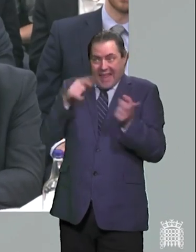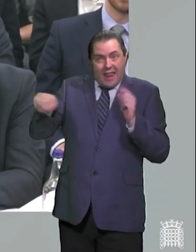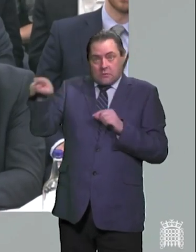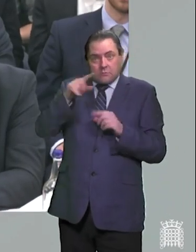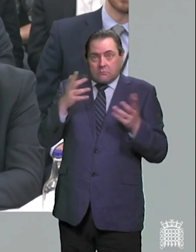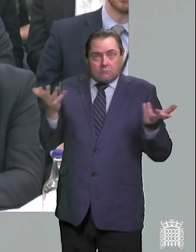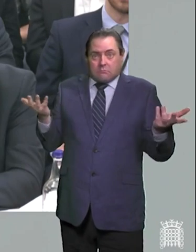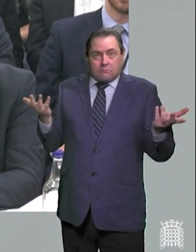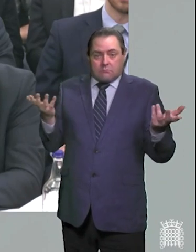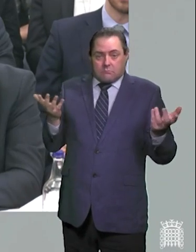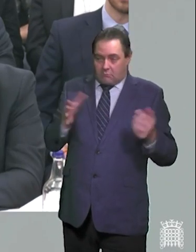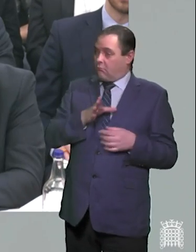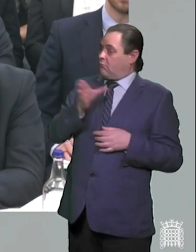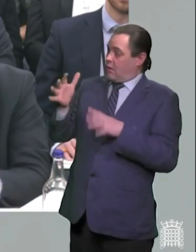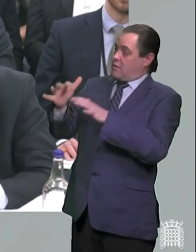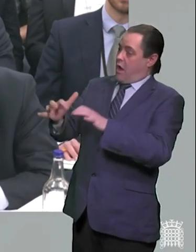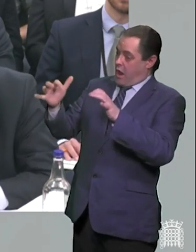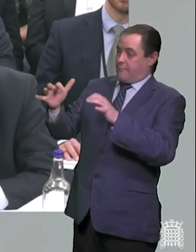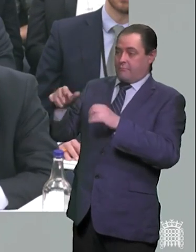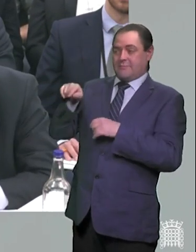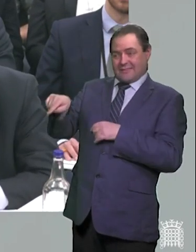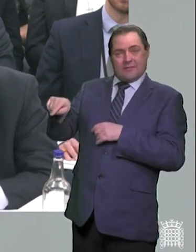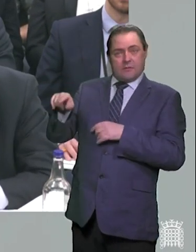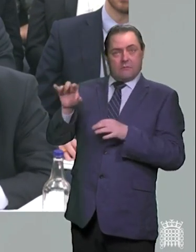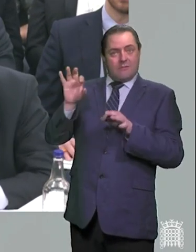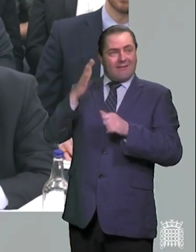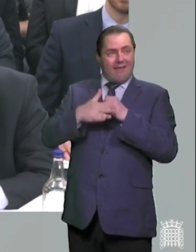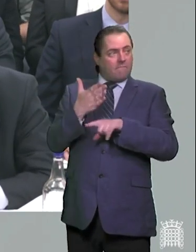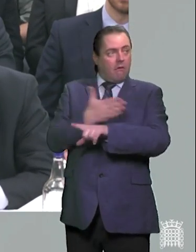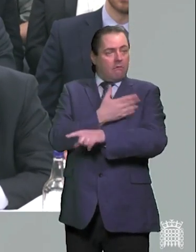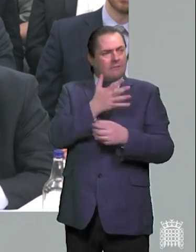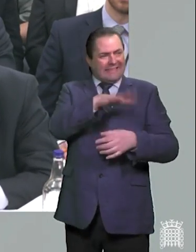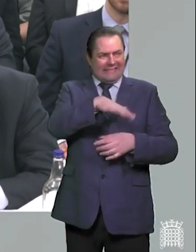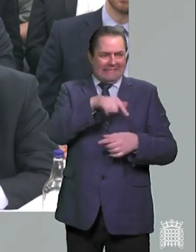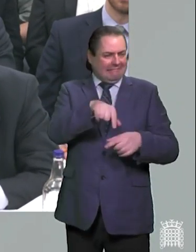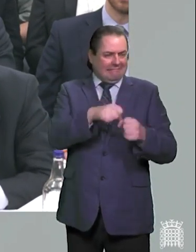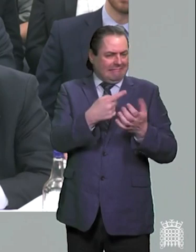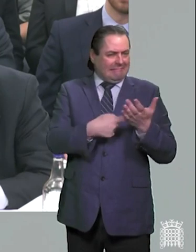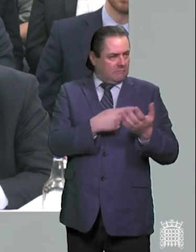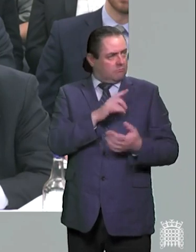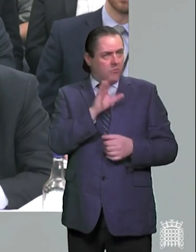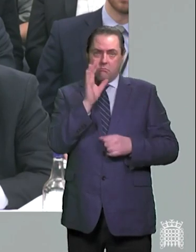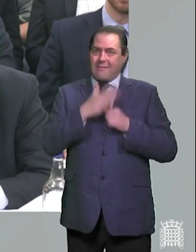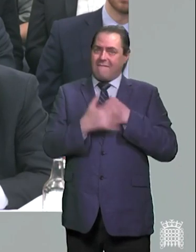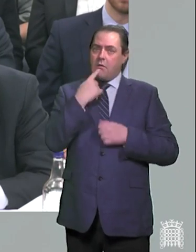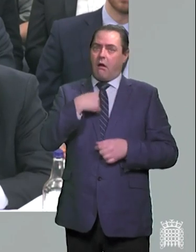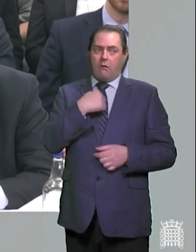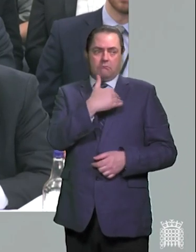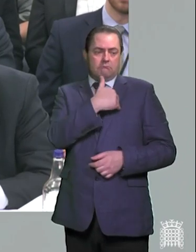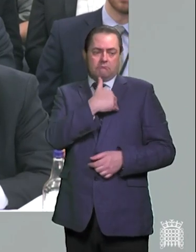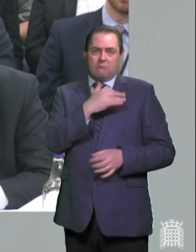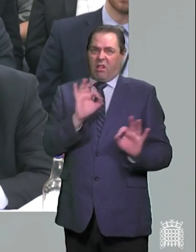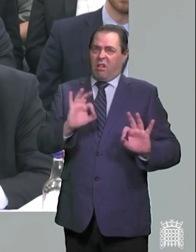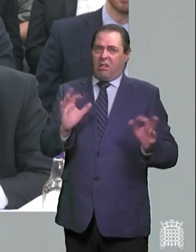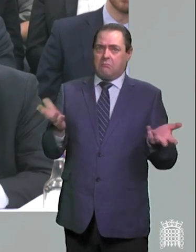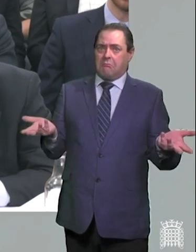before I spoke in the House of Commons, suggest to me that it was. And I think that